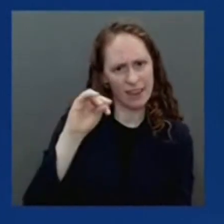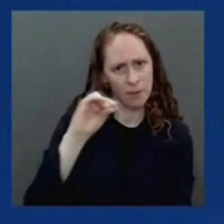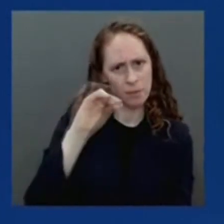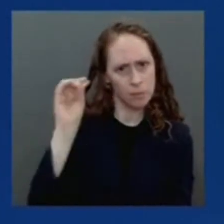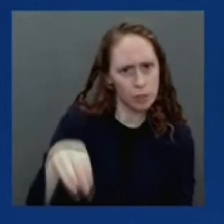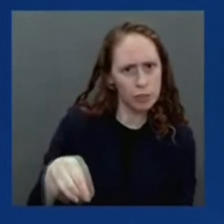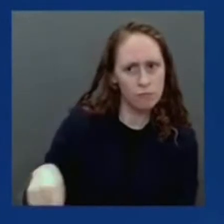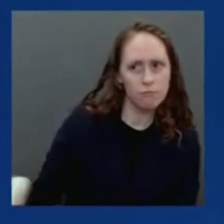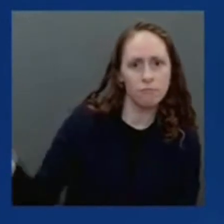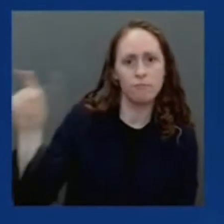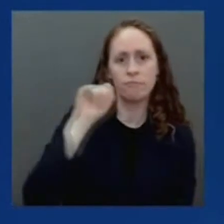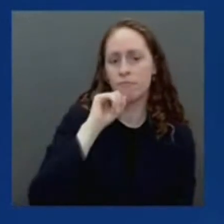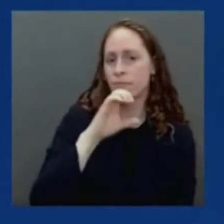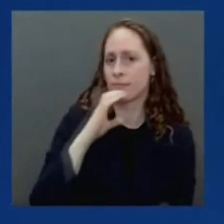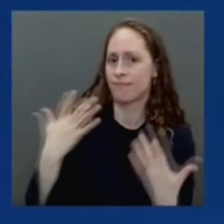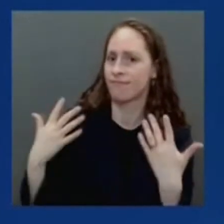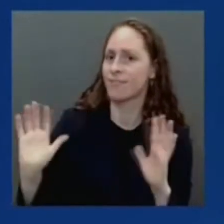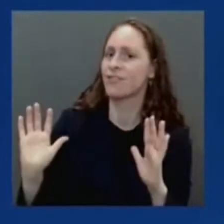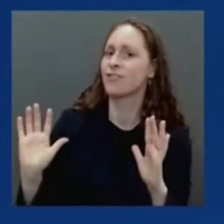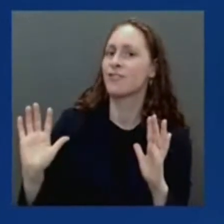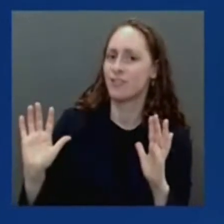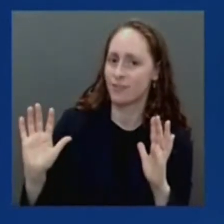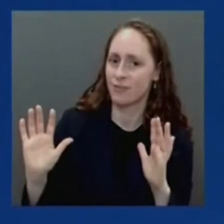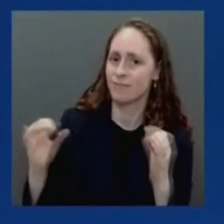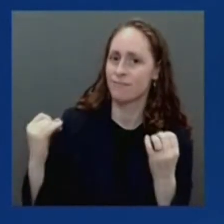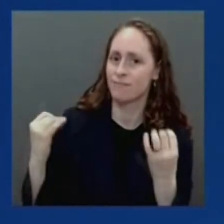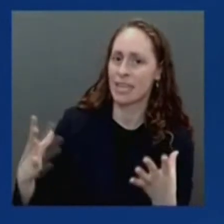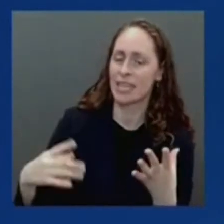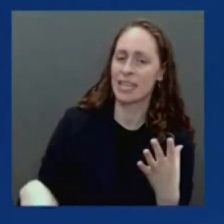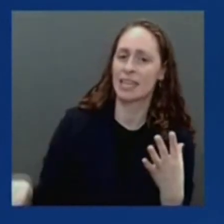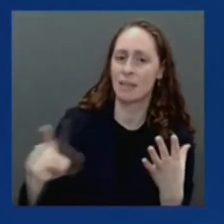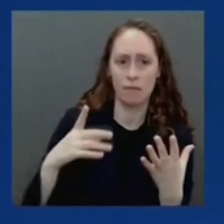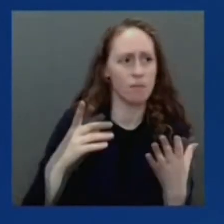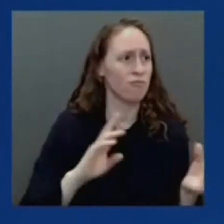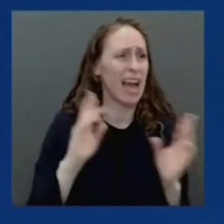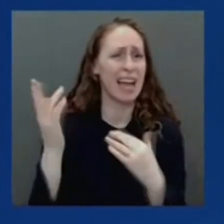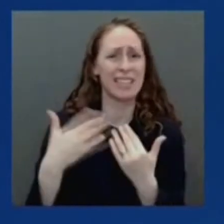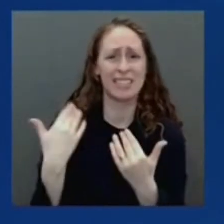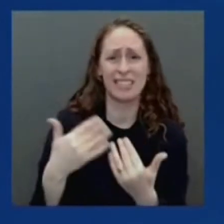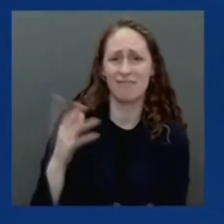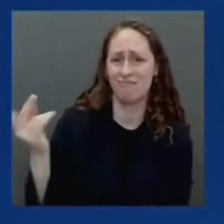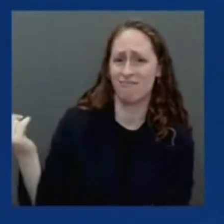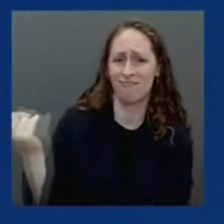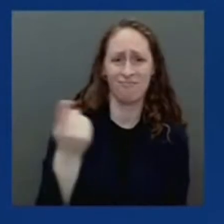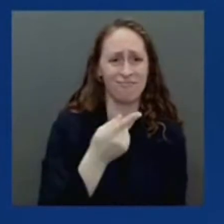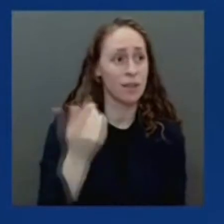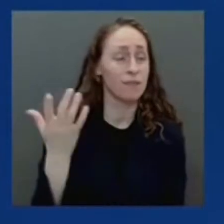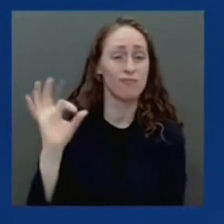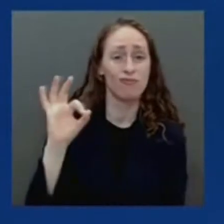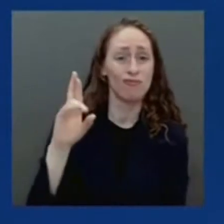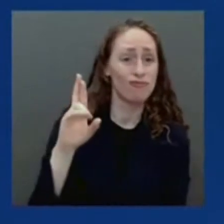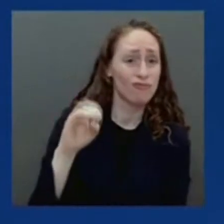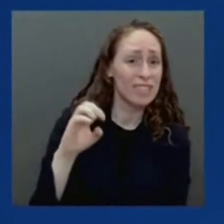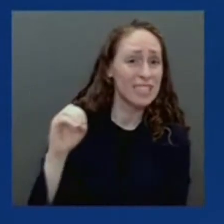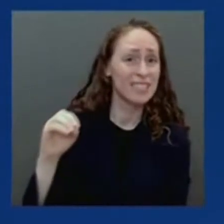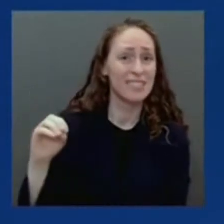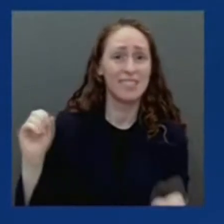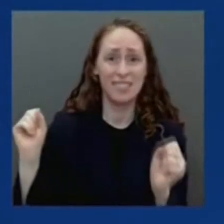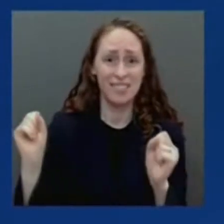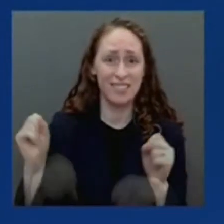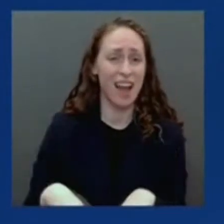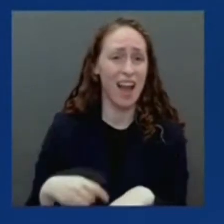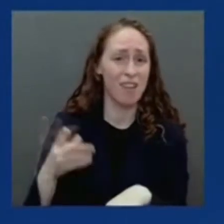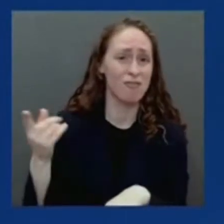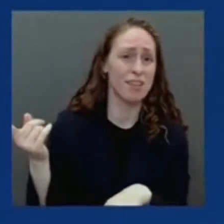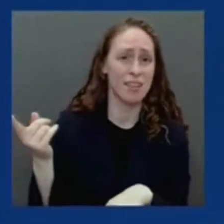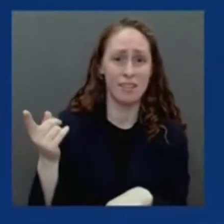widely available. They're at convenient locations around the country, and they're free. And obviously, the impact of a booster, as Dr.